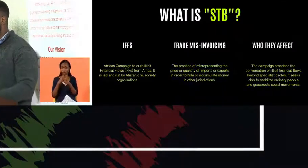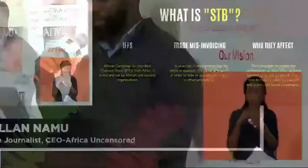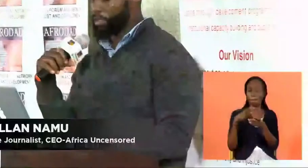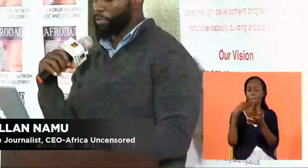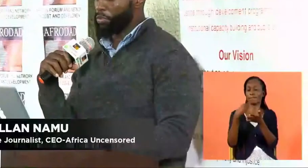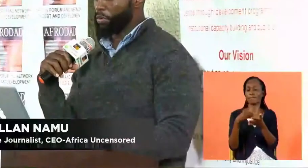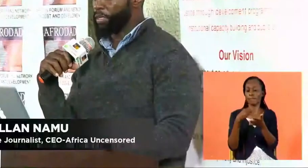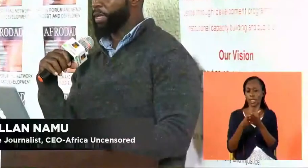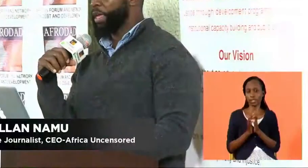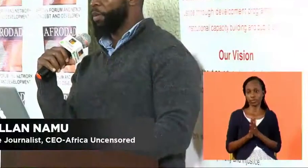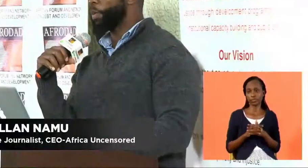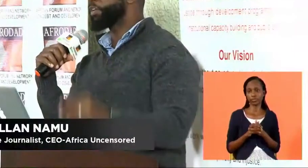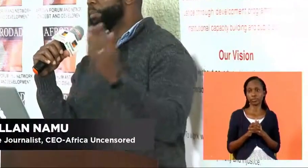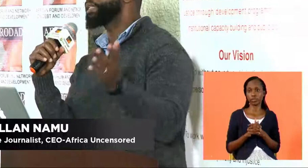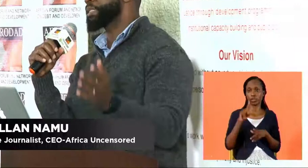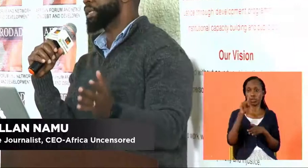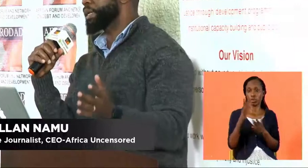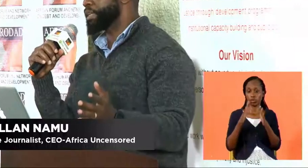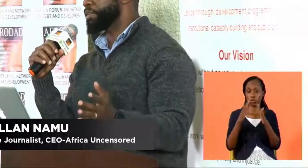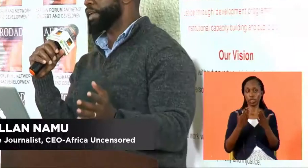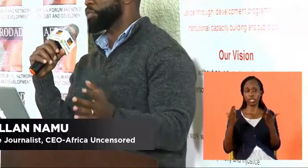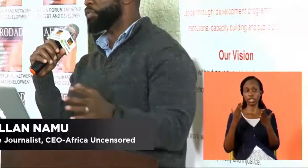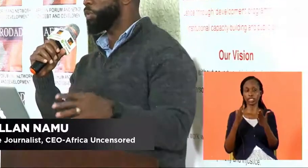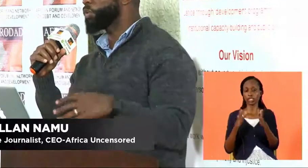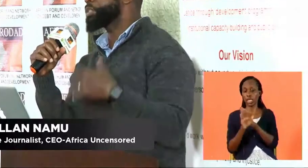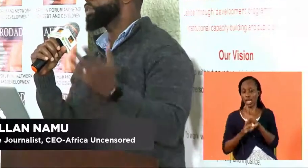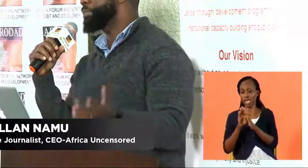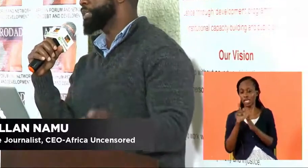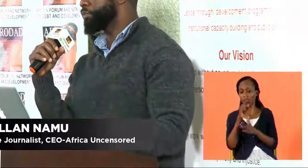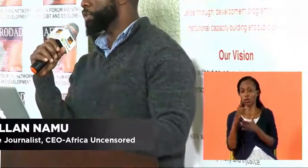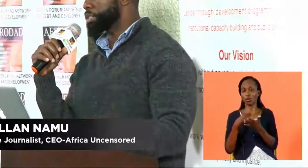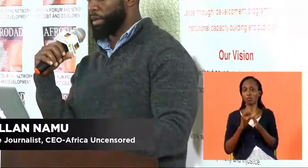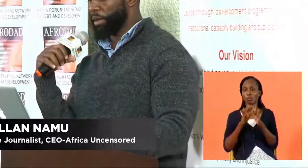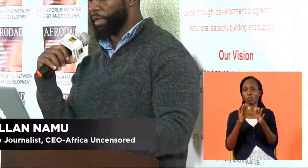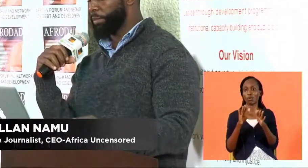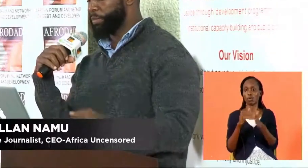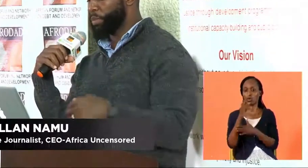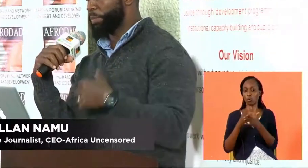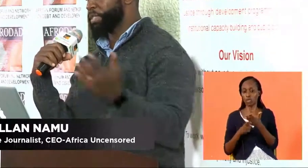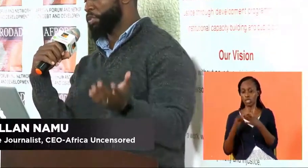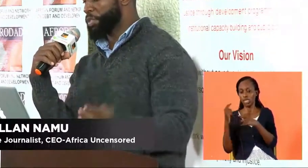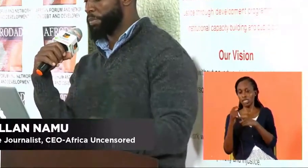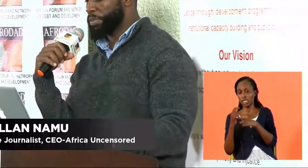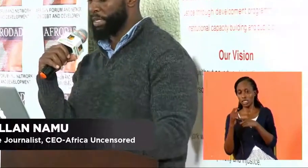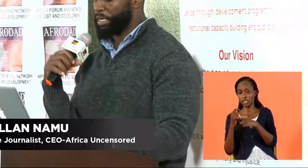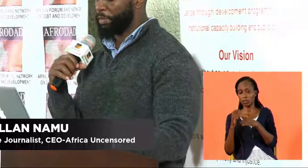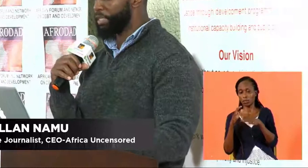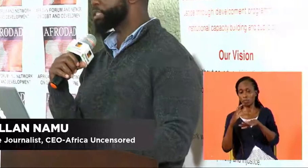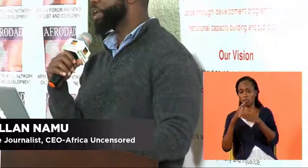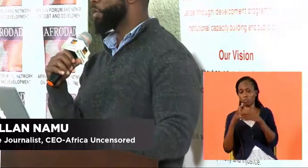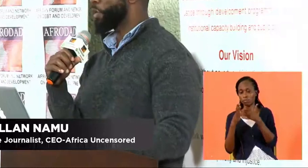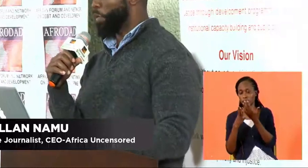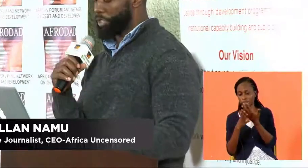African organizations, right? One of the big things under illicit financial flows is trade misinvoicing. So the practice of misrepresenting the